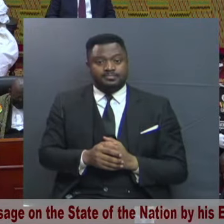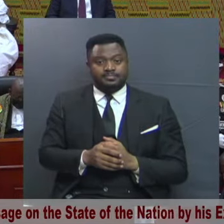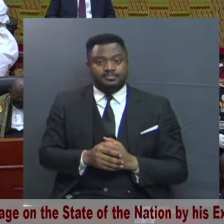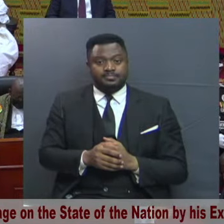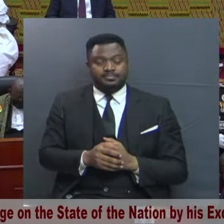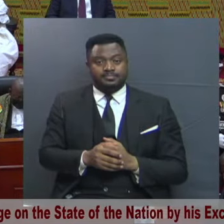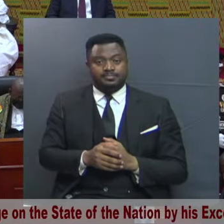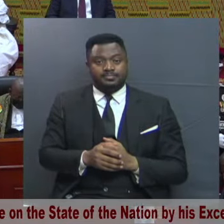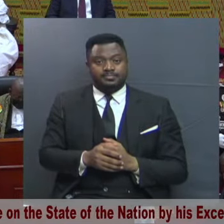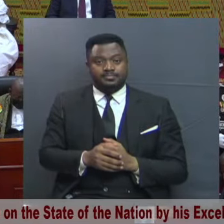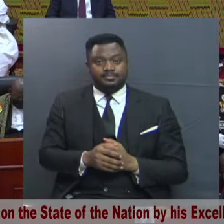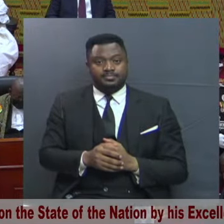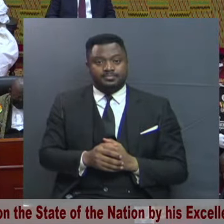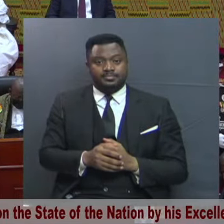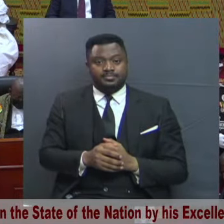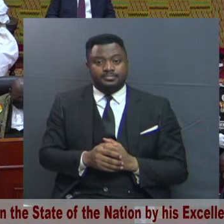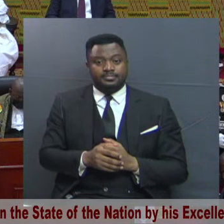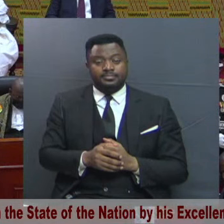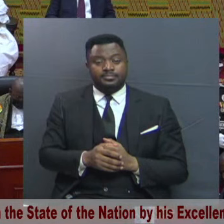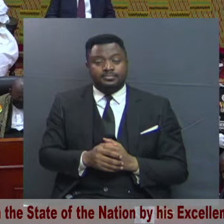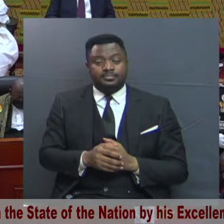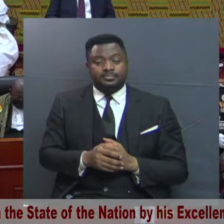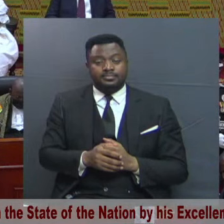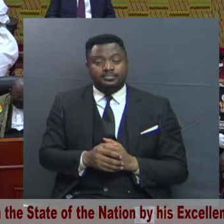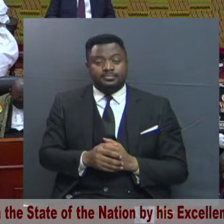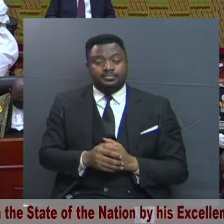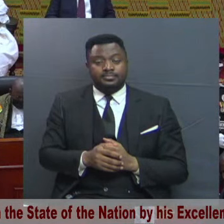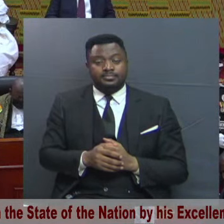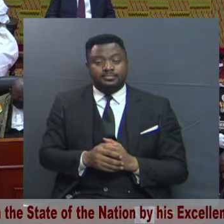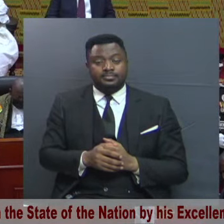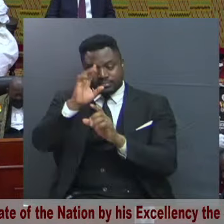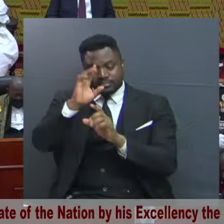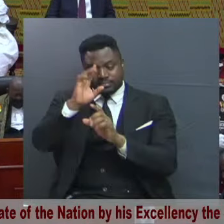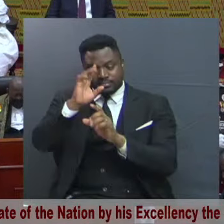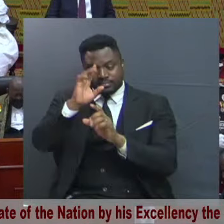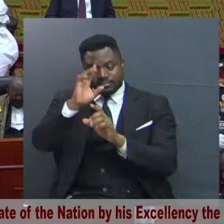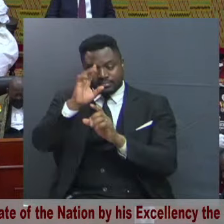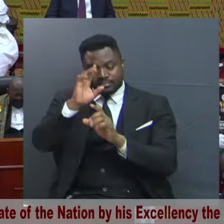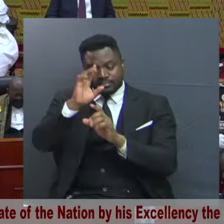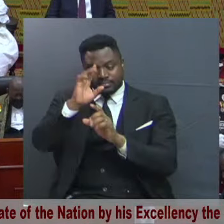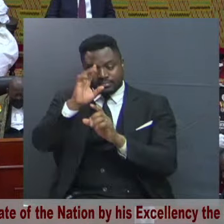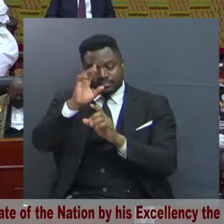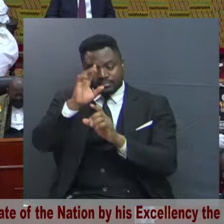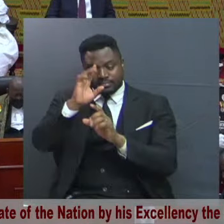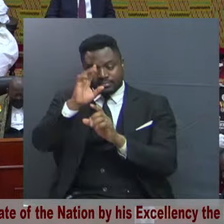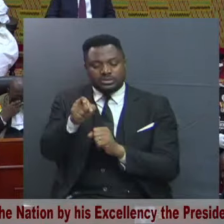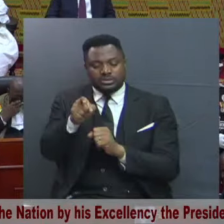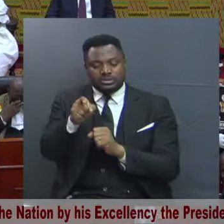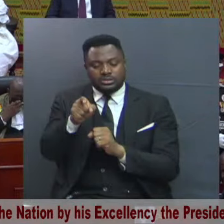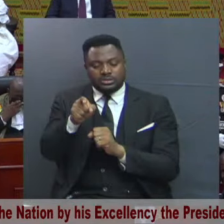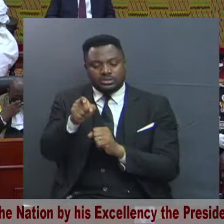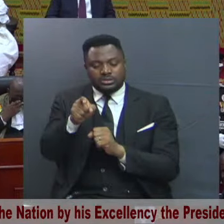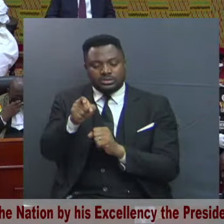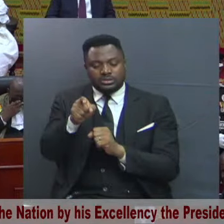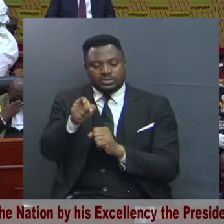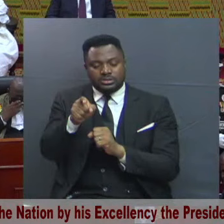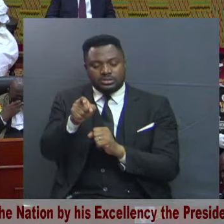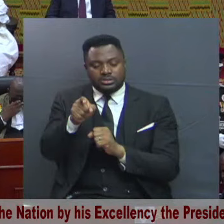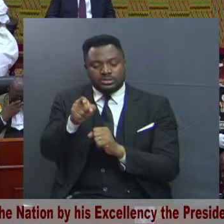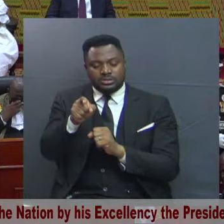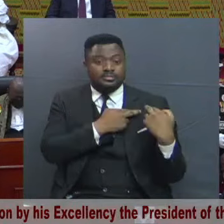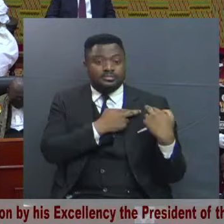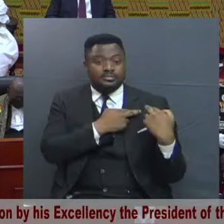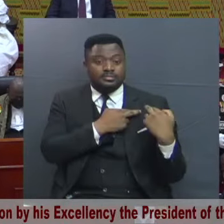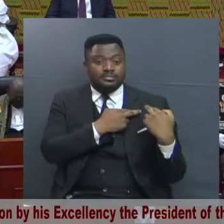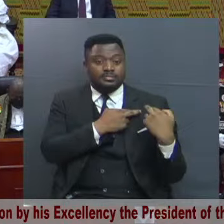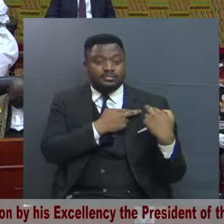government it stops with the president he or she has ultimate responsibility it